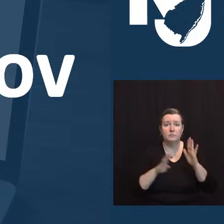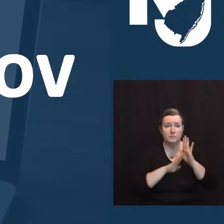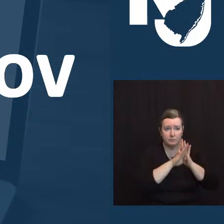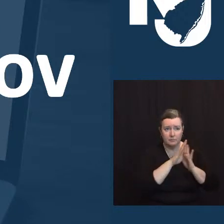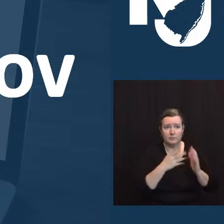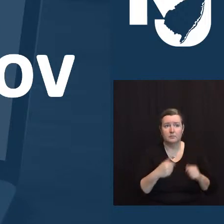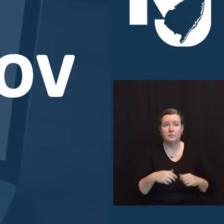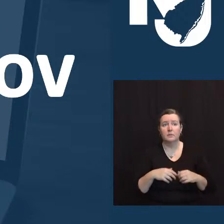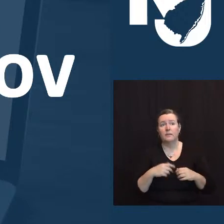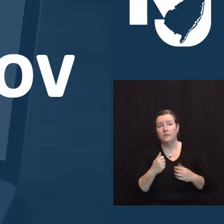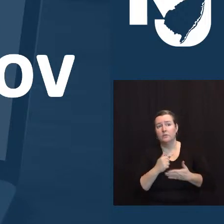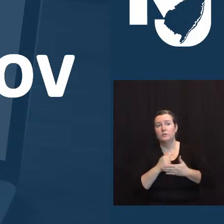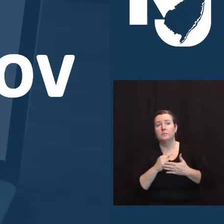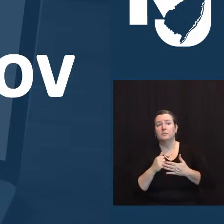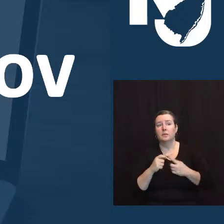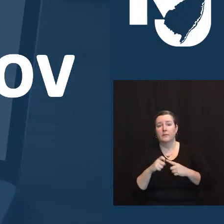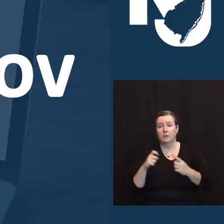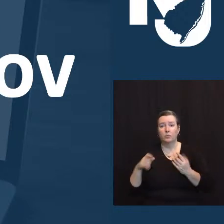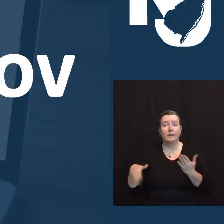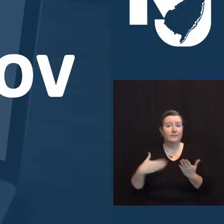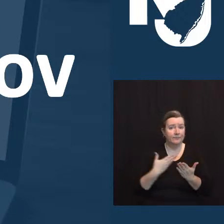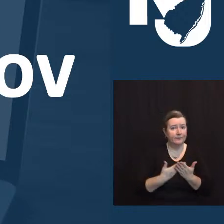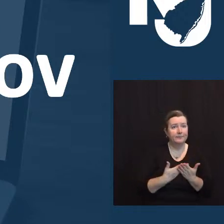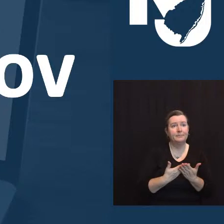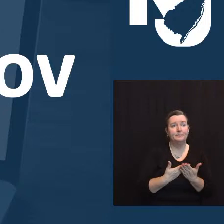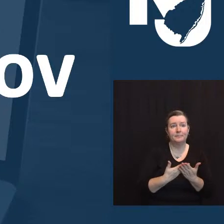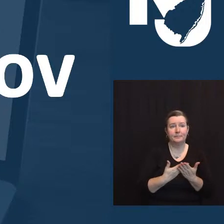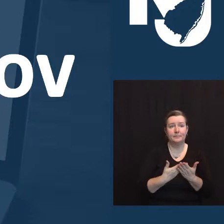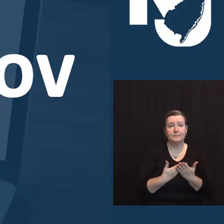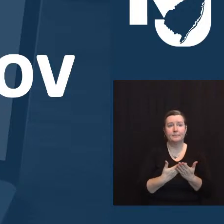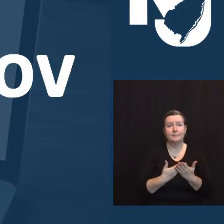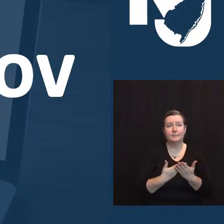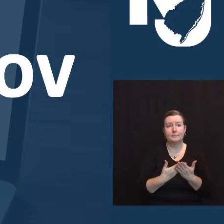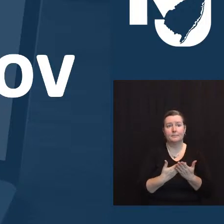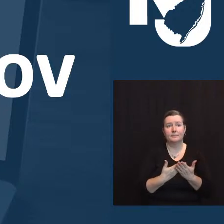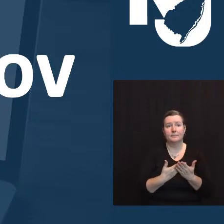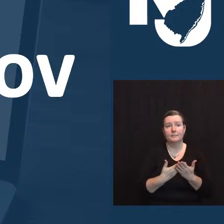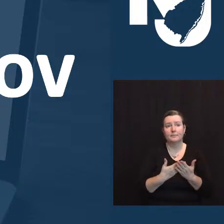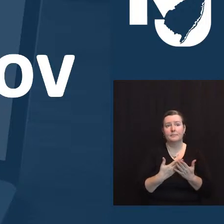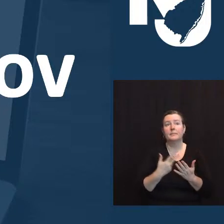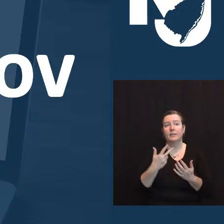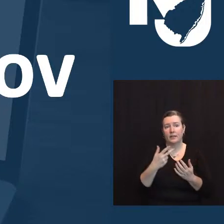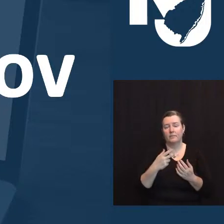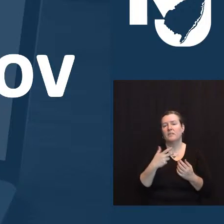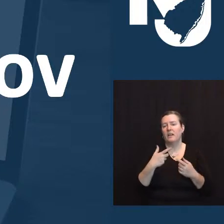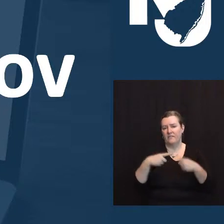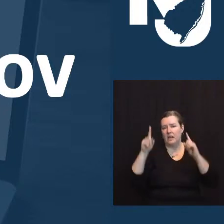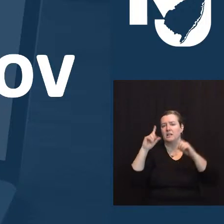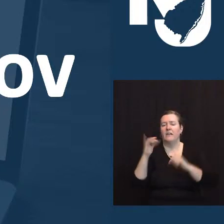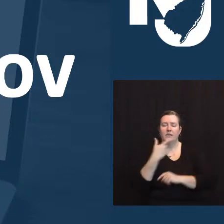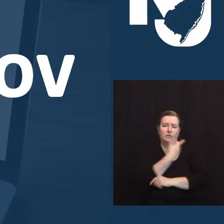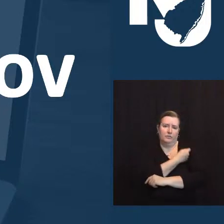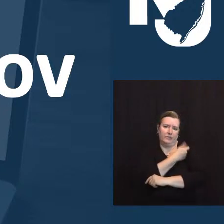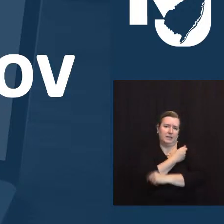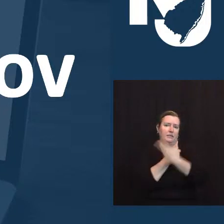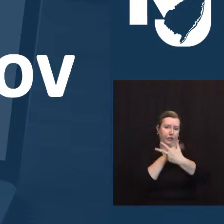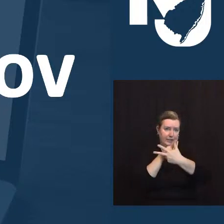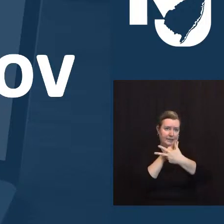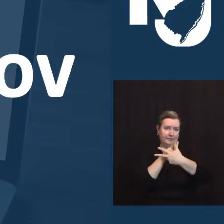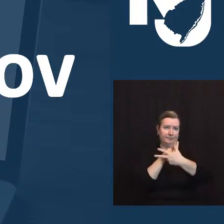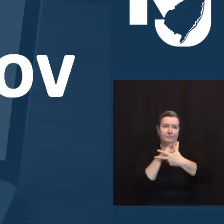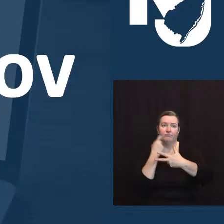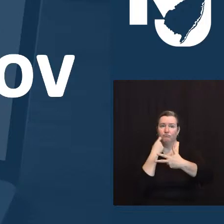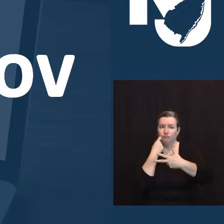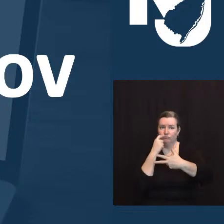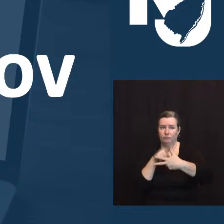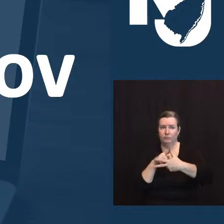time of not one, not two, but 3 proven and highly effective vaccines. The latest coming from one of the most historic of New